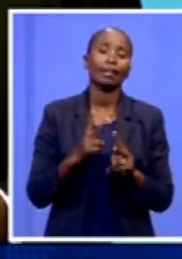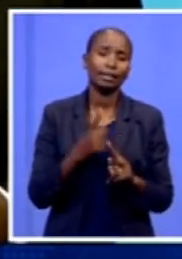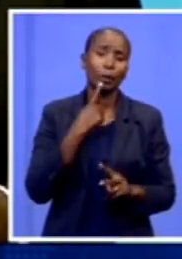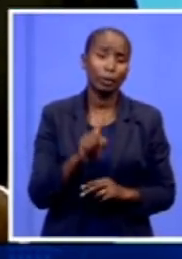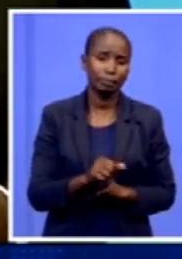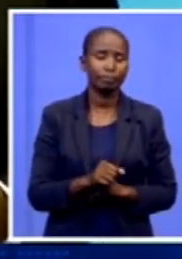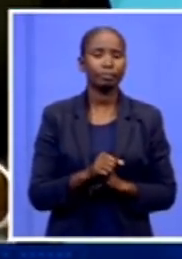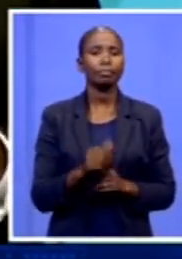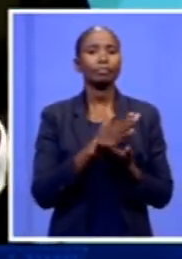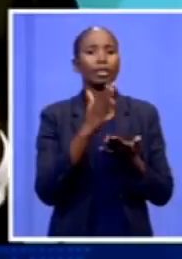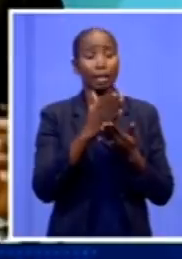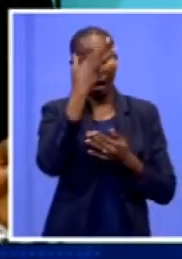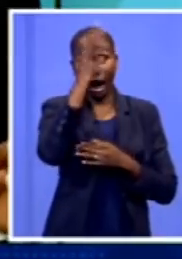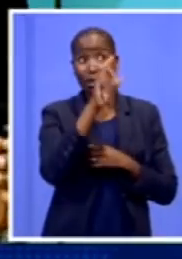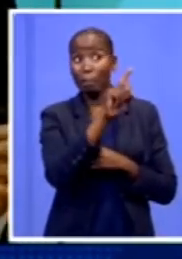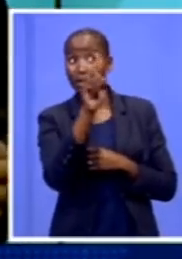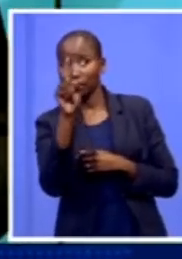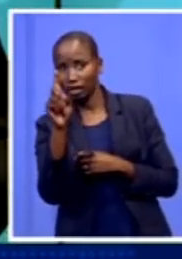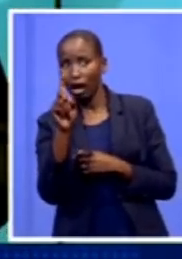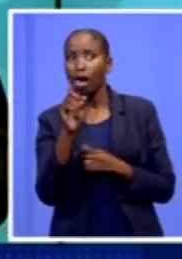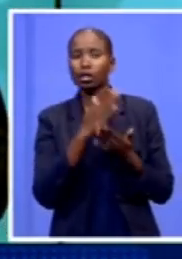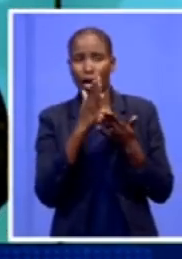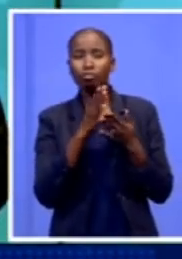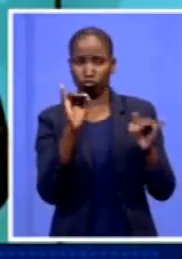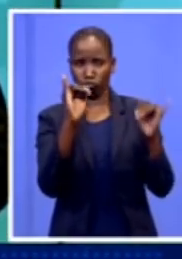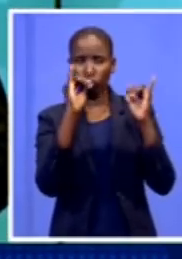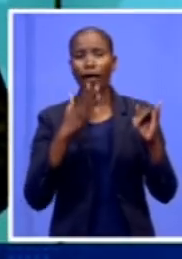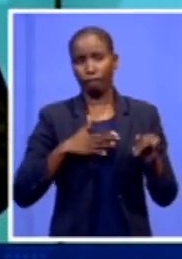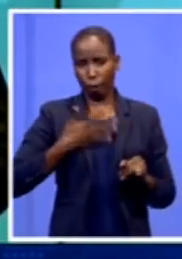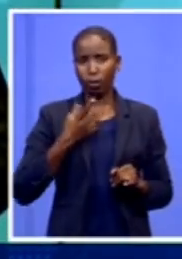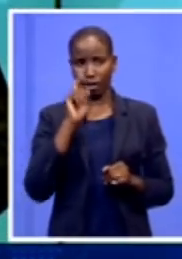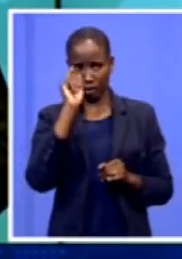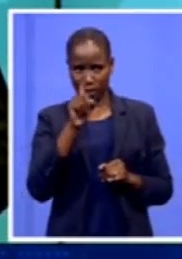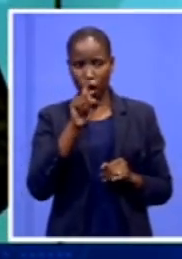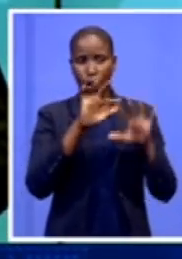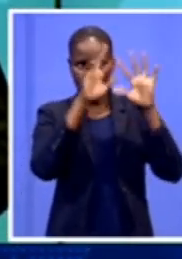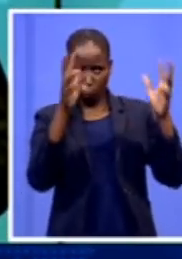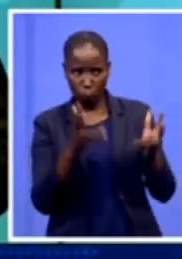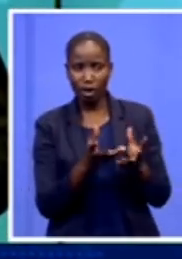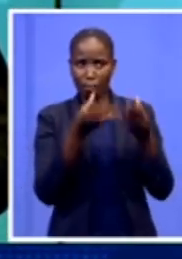serious about ensuring that the world has access to vaccines,